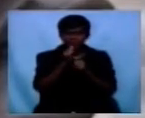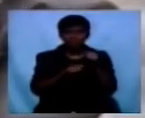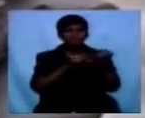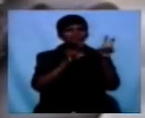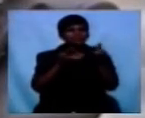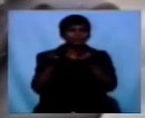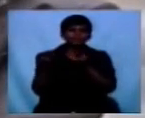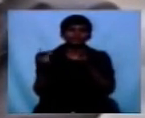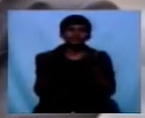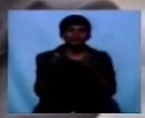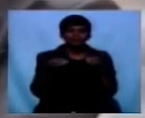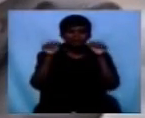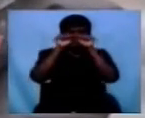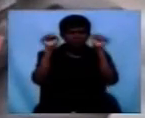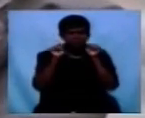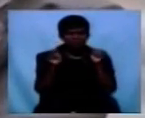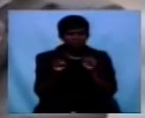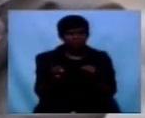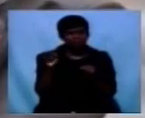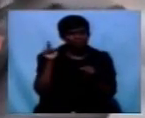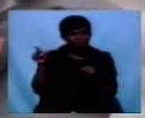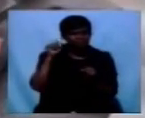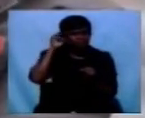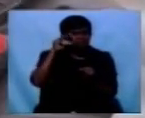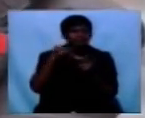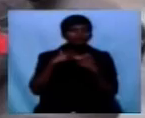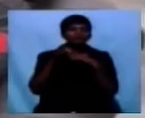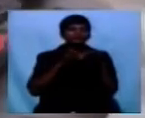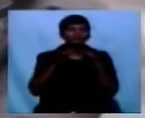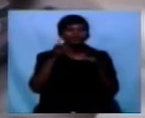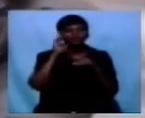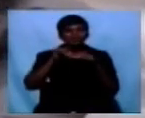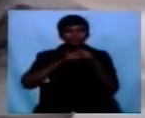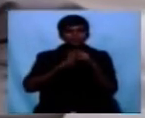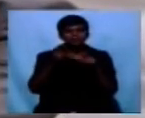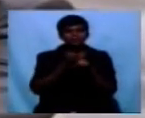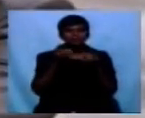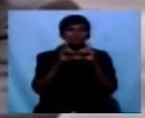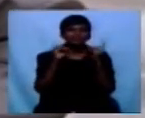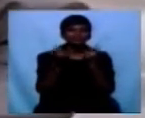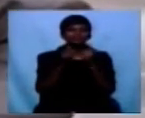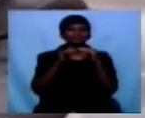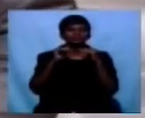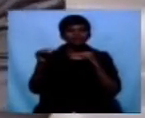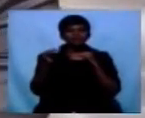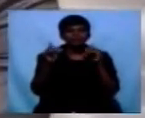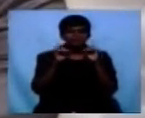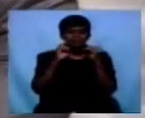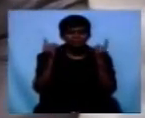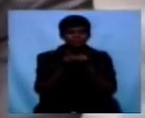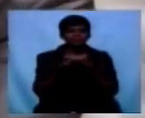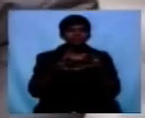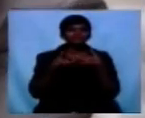why the structure of Ministry of Housing and Infrastructure, I have stated, it will begin from the district level. We must have a district